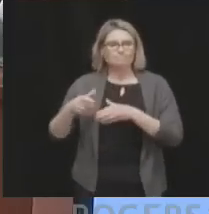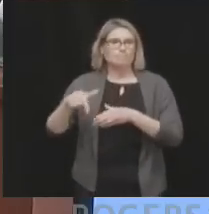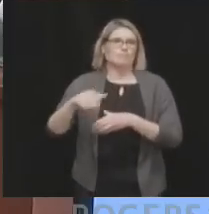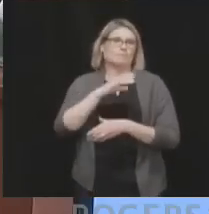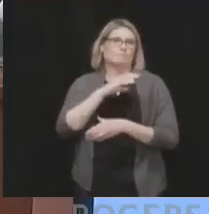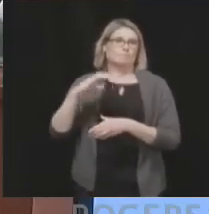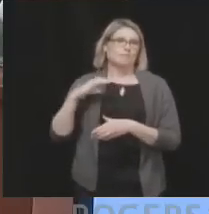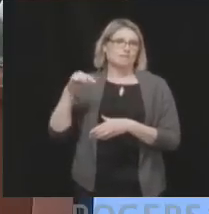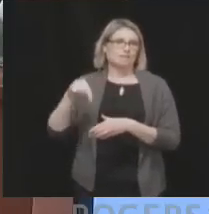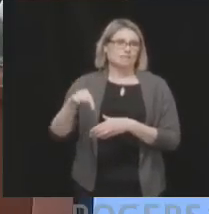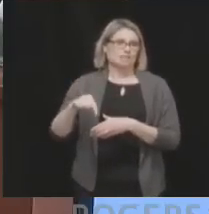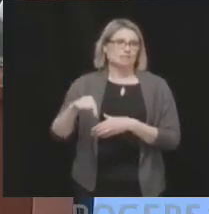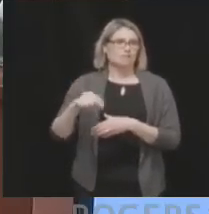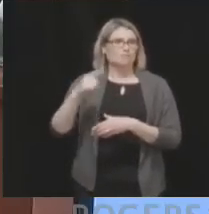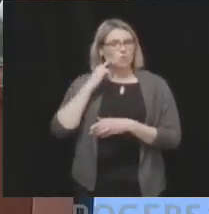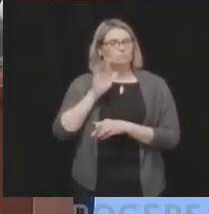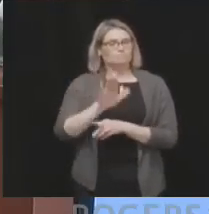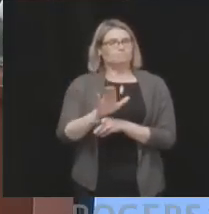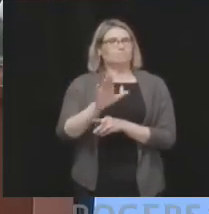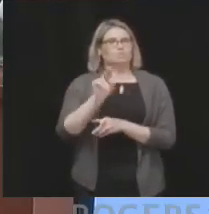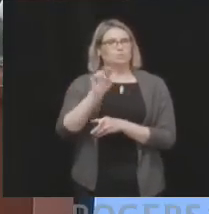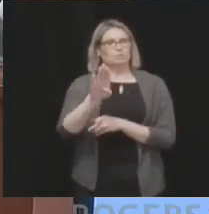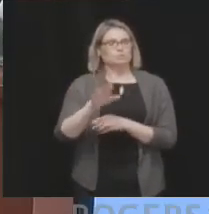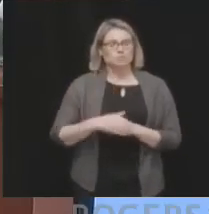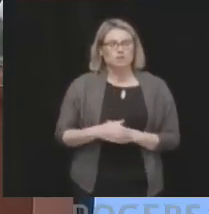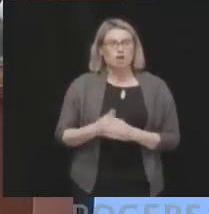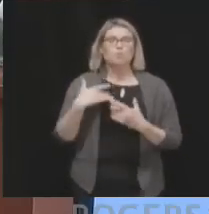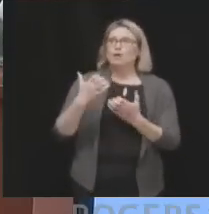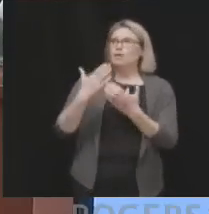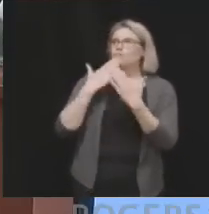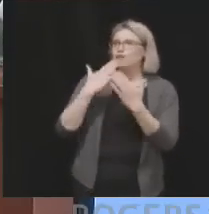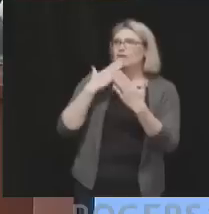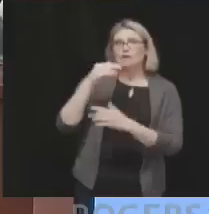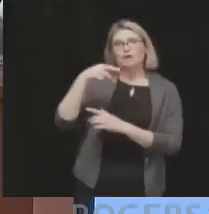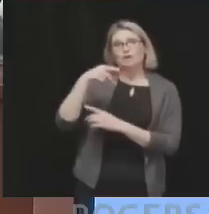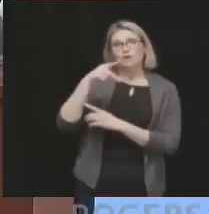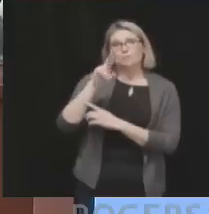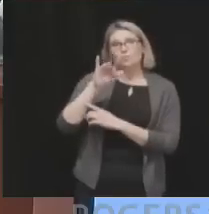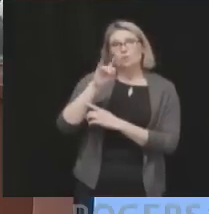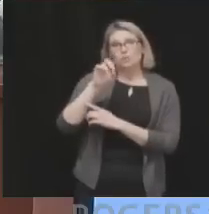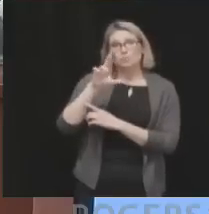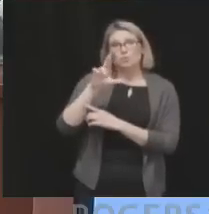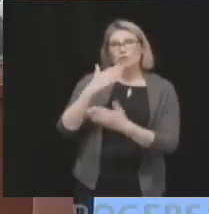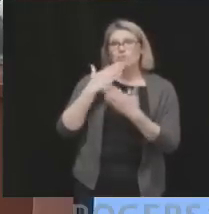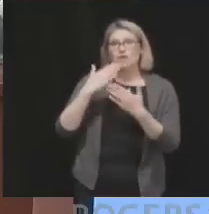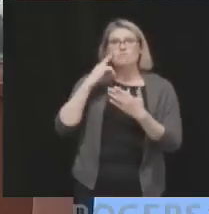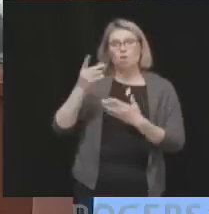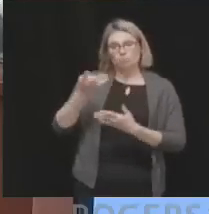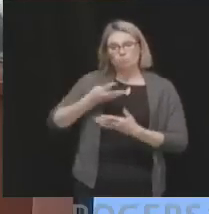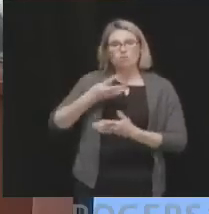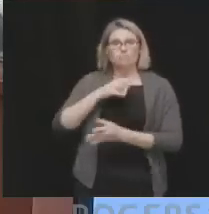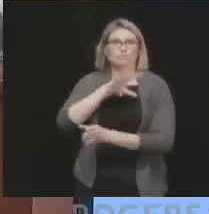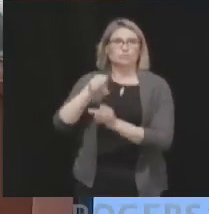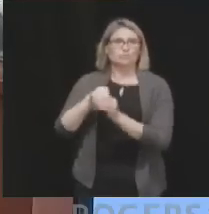and are following the guidelines set forward by government. And to the essential workers, you know, over the